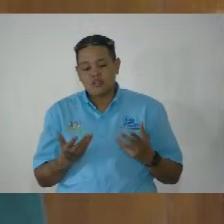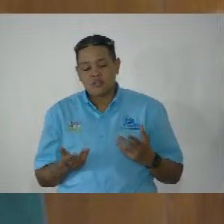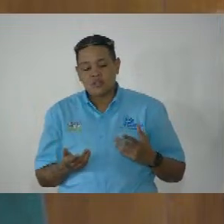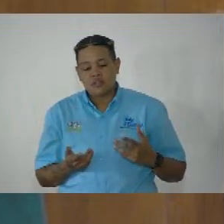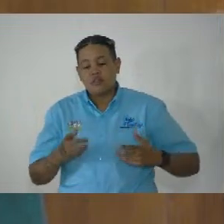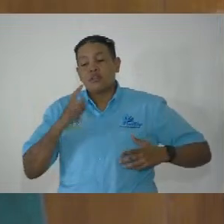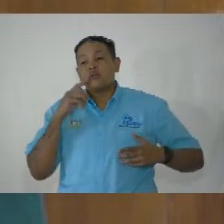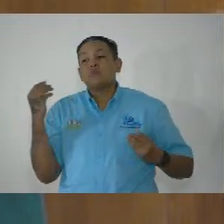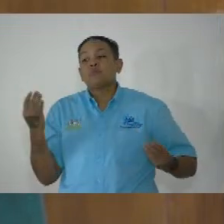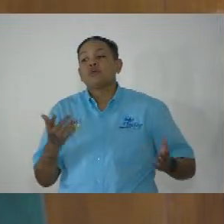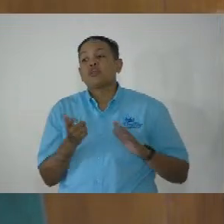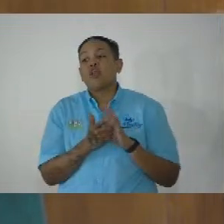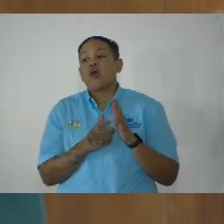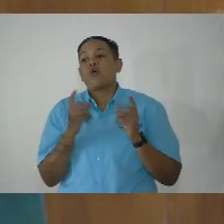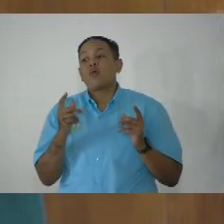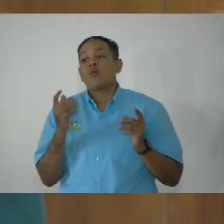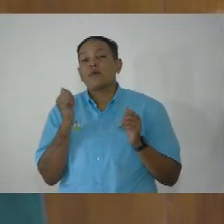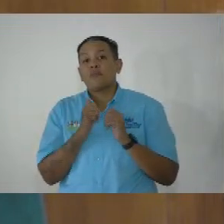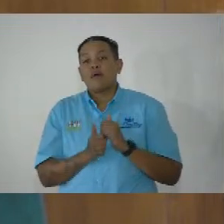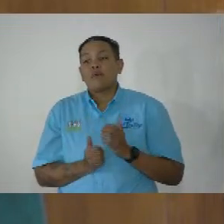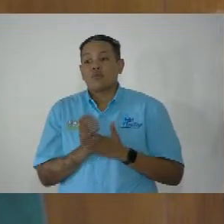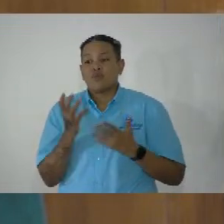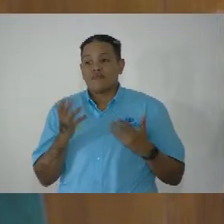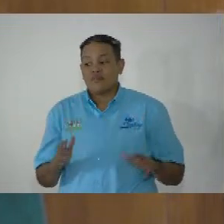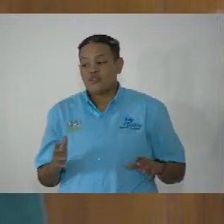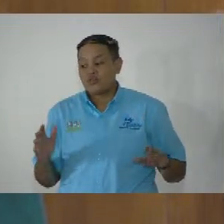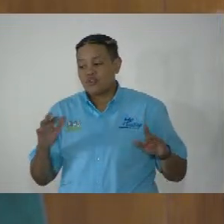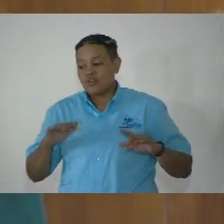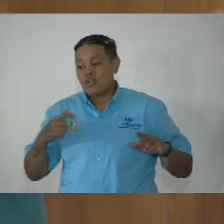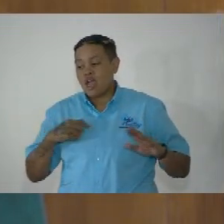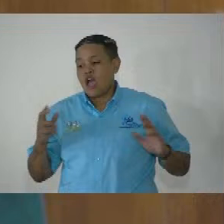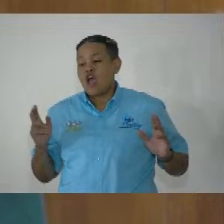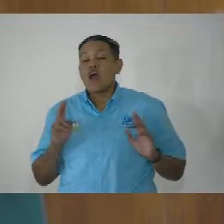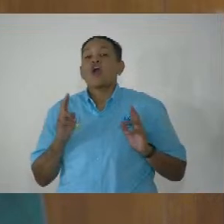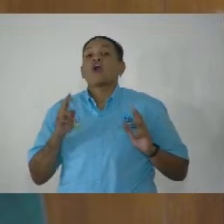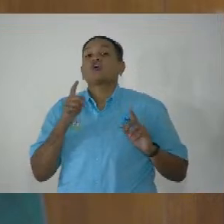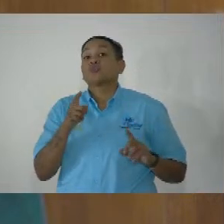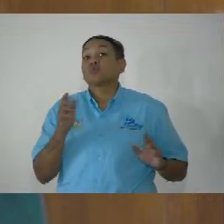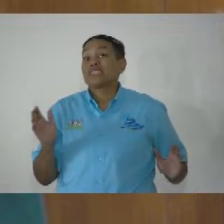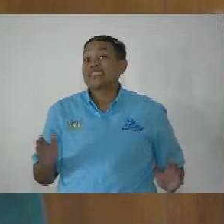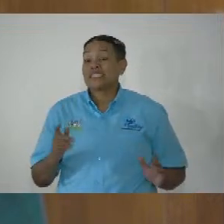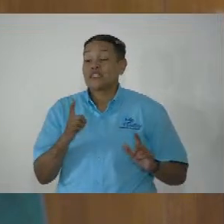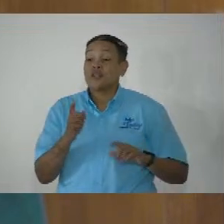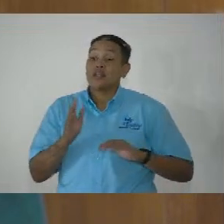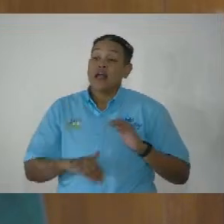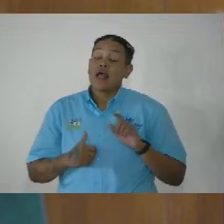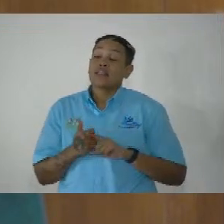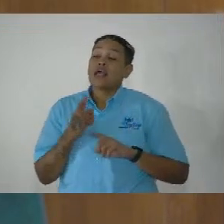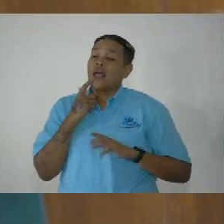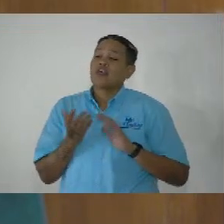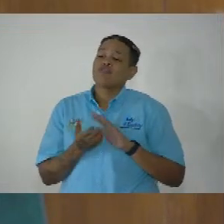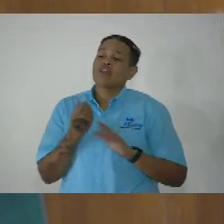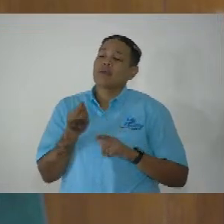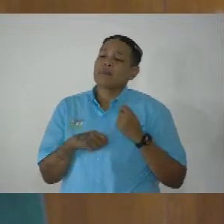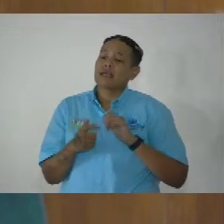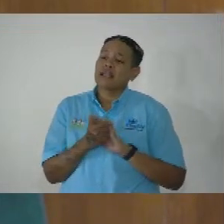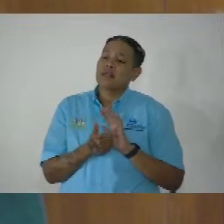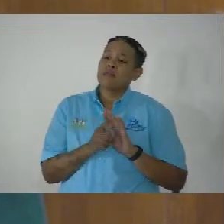to bring the bill quickly. And I urge you that rather than repeal the